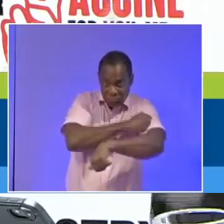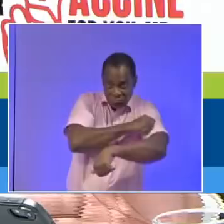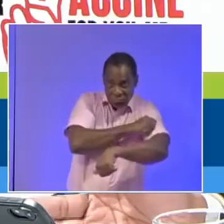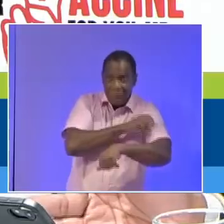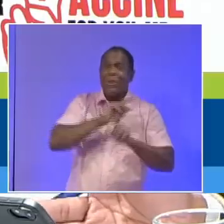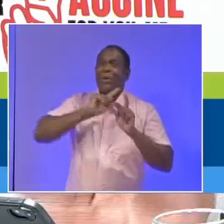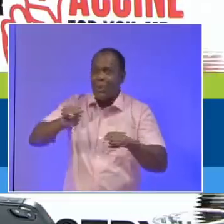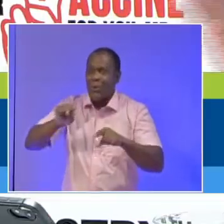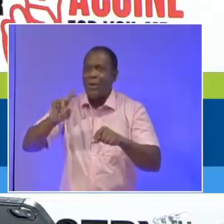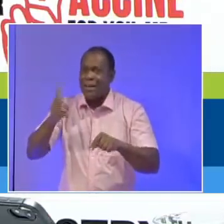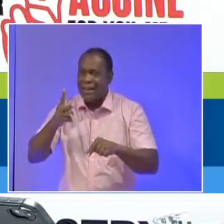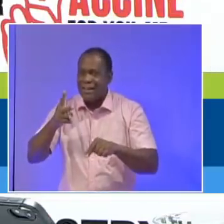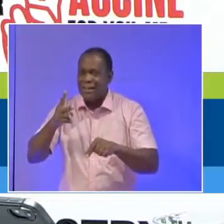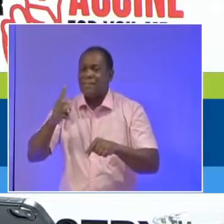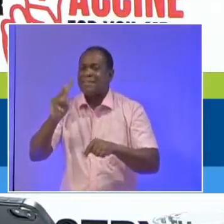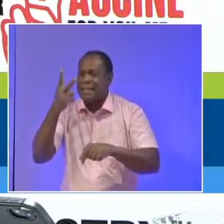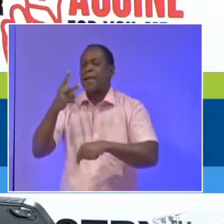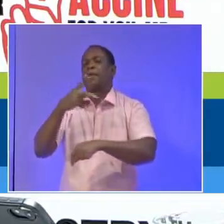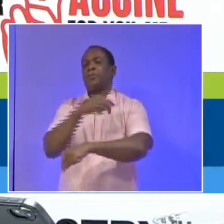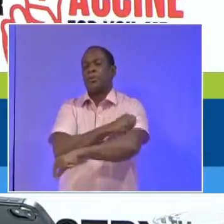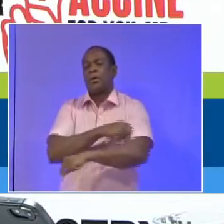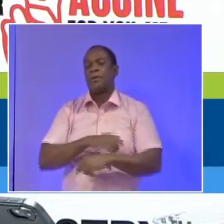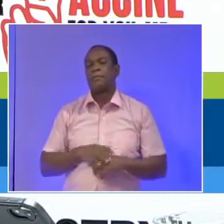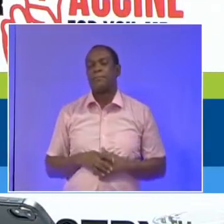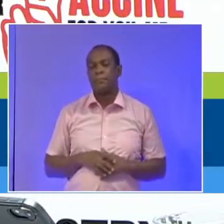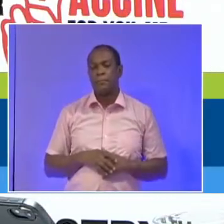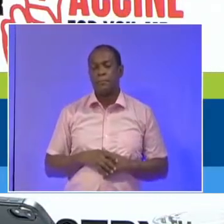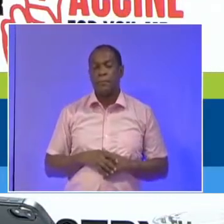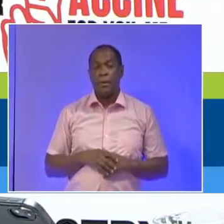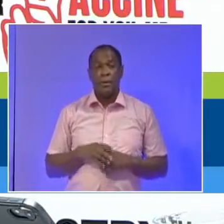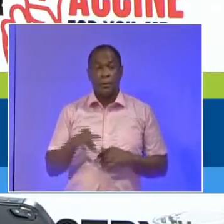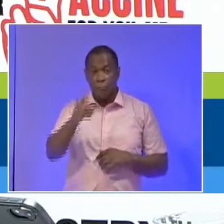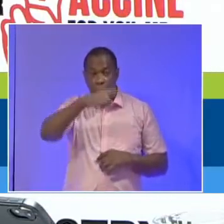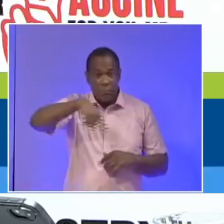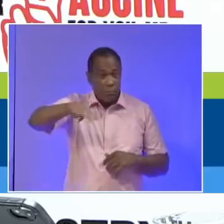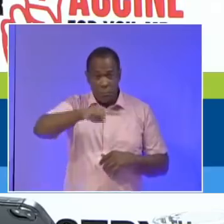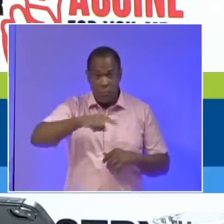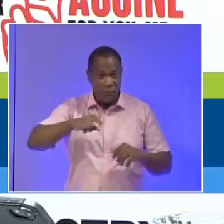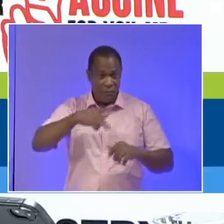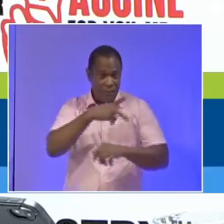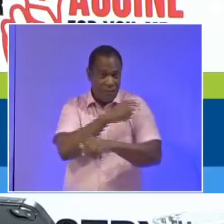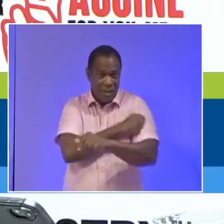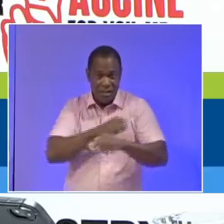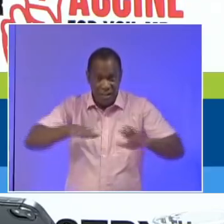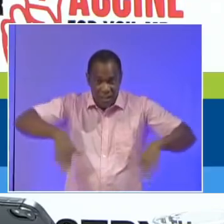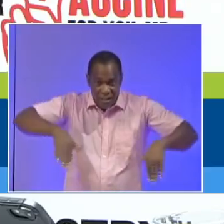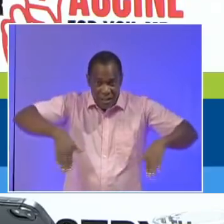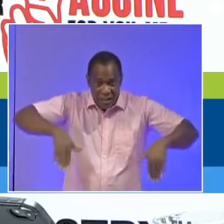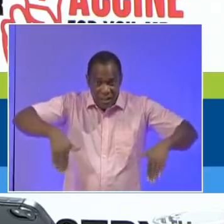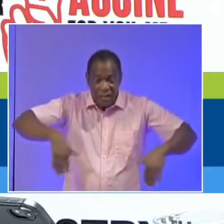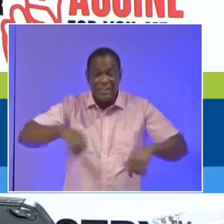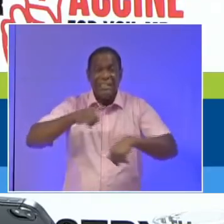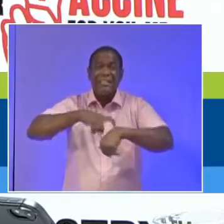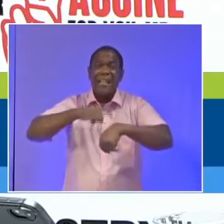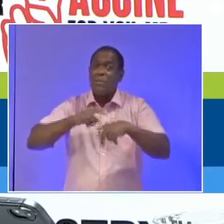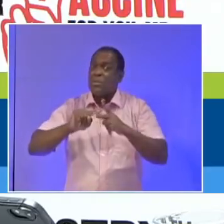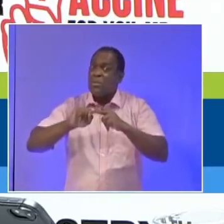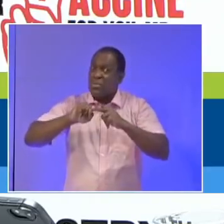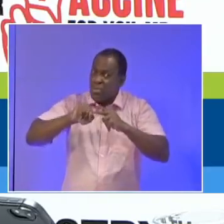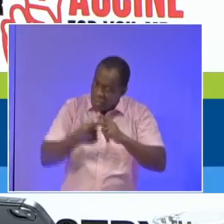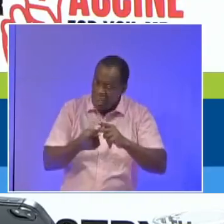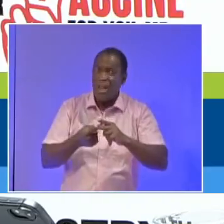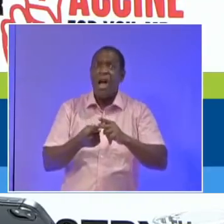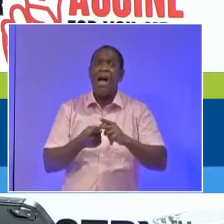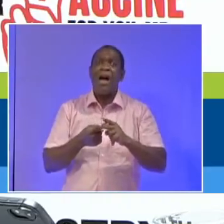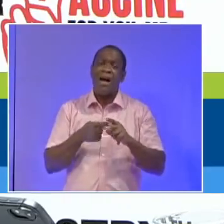to get boosted. For those who are not yet vaccinated, you need to start that journey and then get boosted